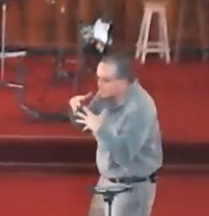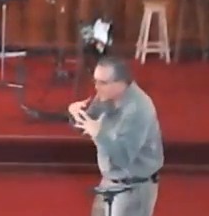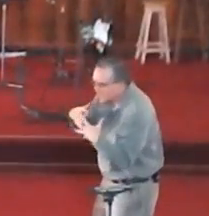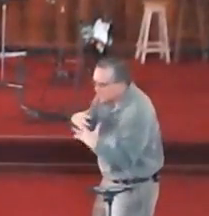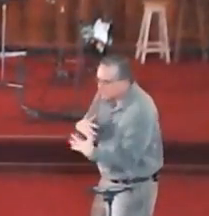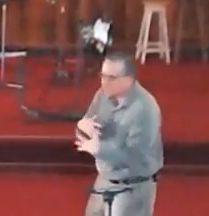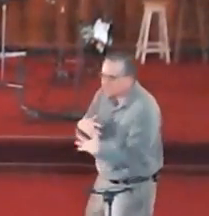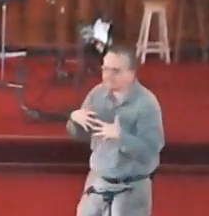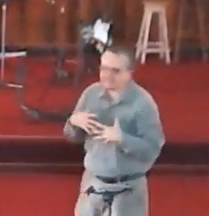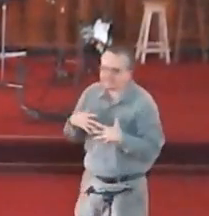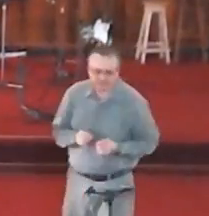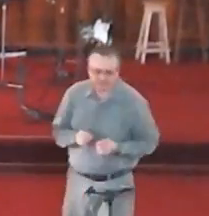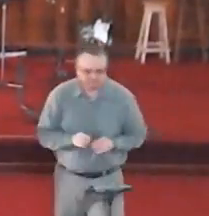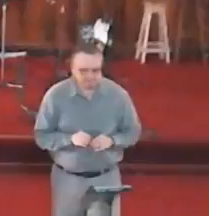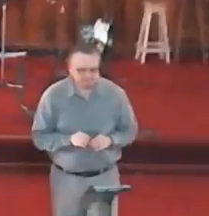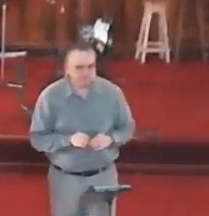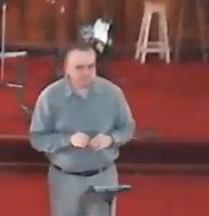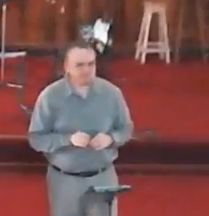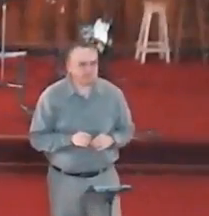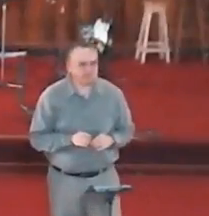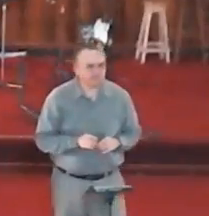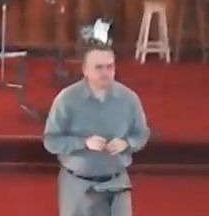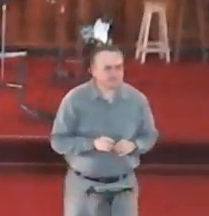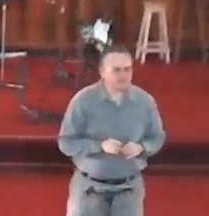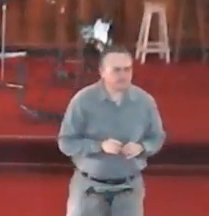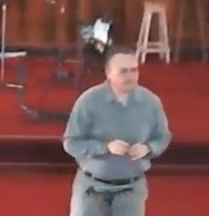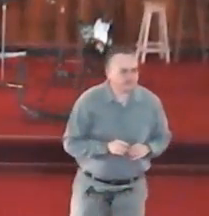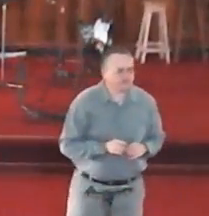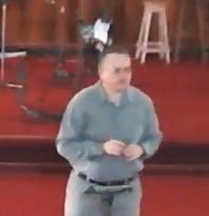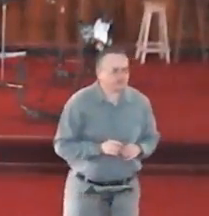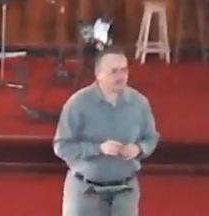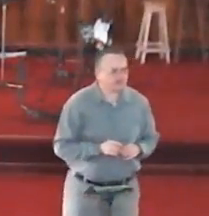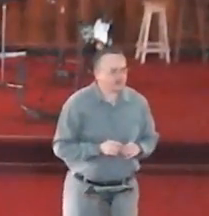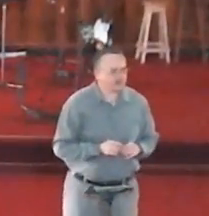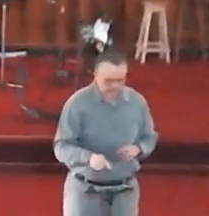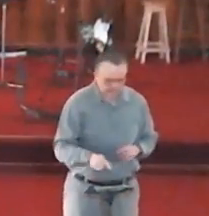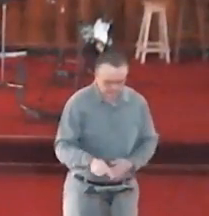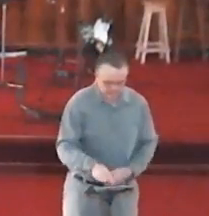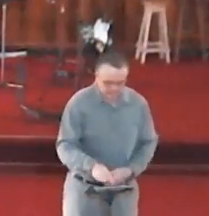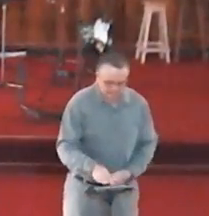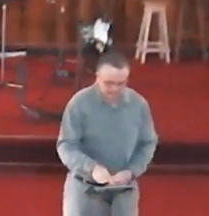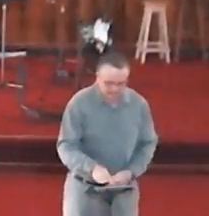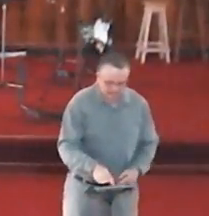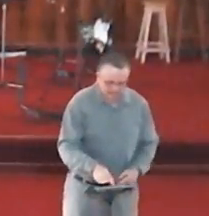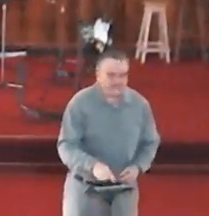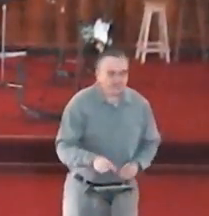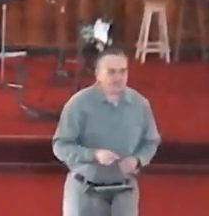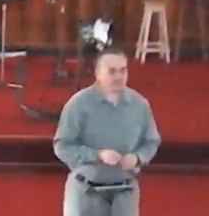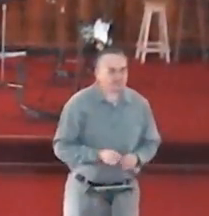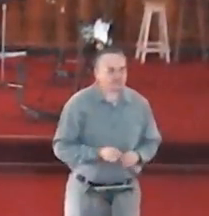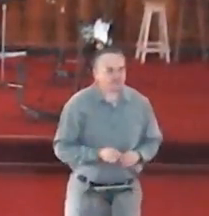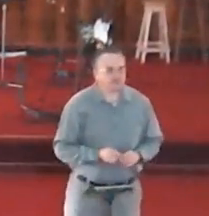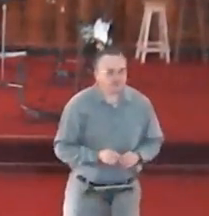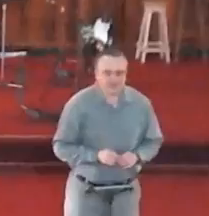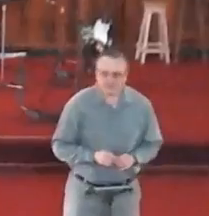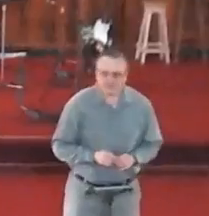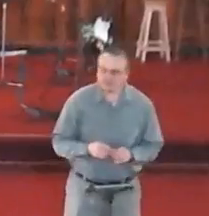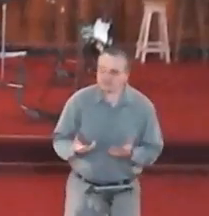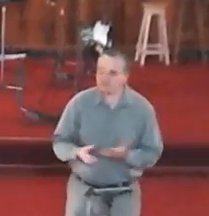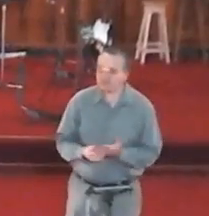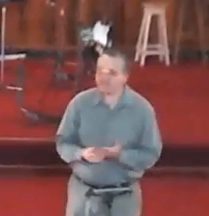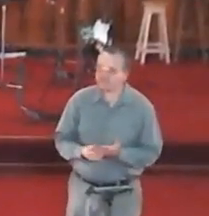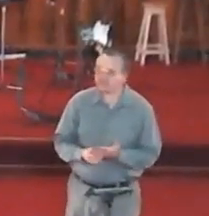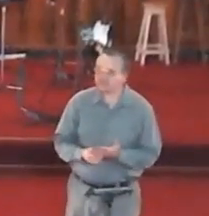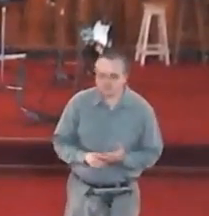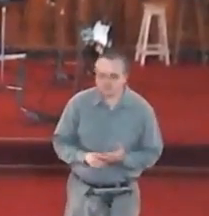se entristece. When we commit sins with our tongues, the Holy Spirit that dwells in us is grieved by our doing so. Y